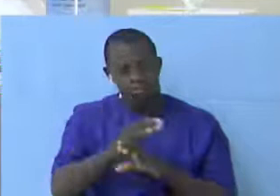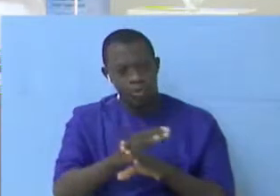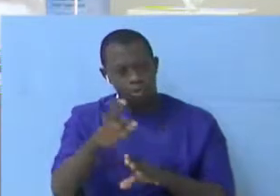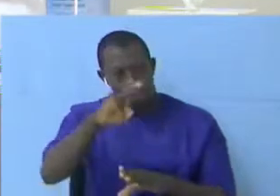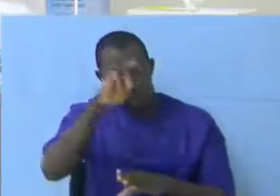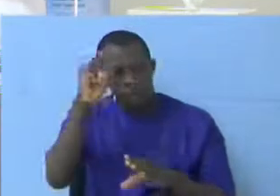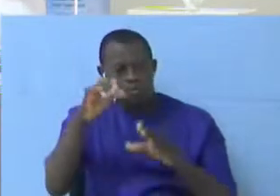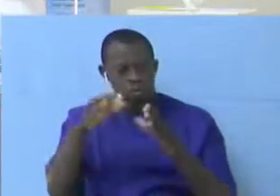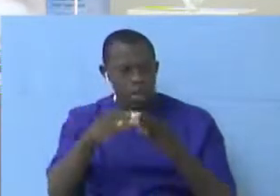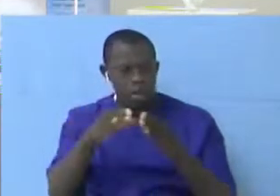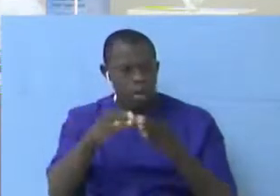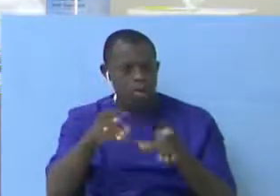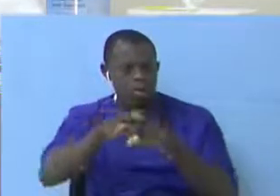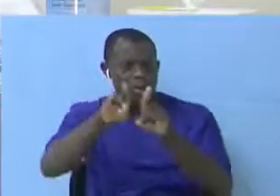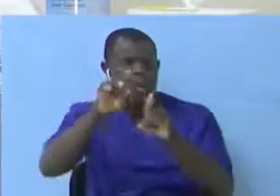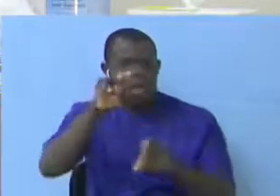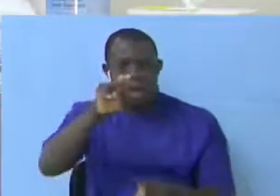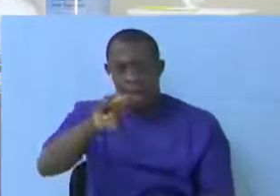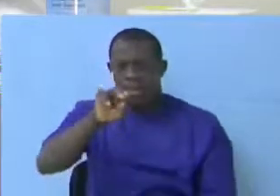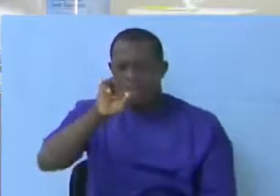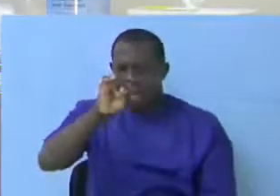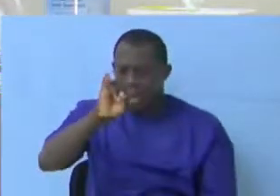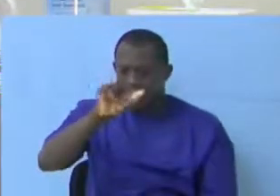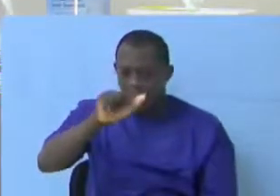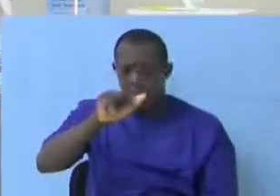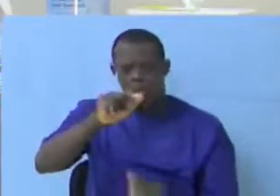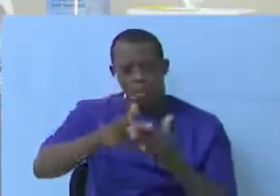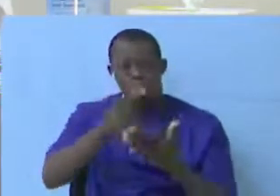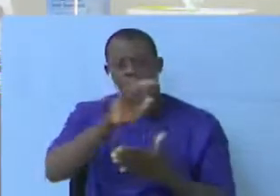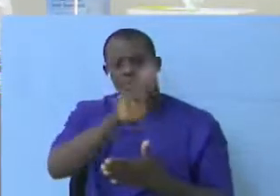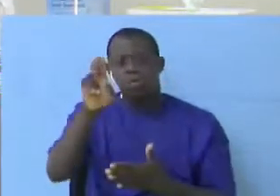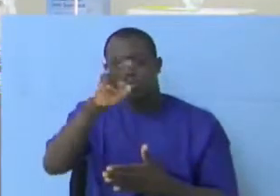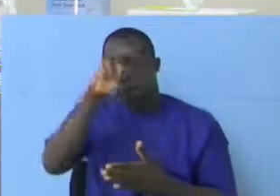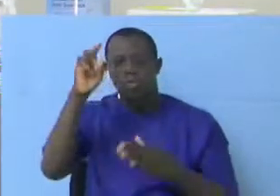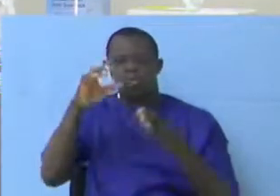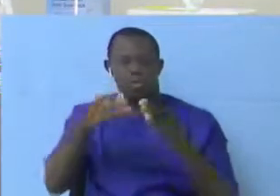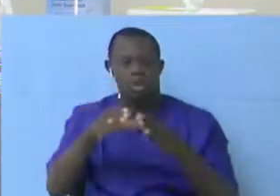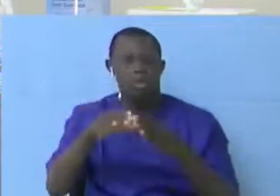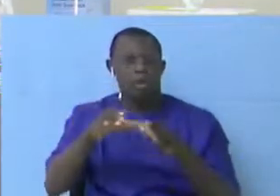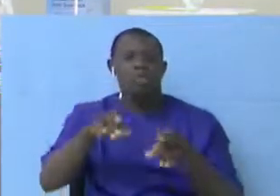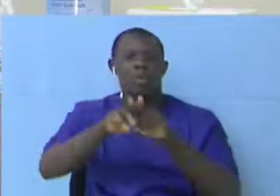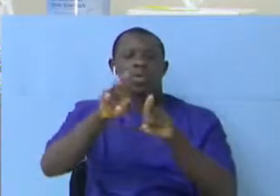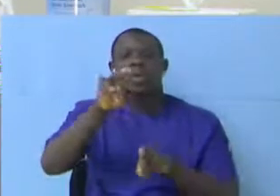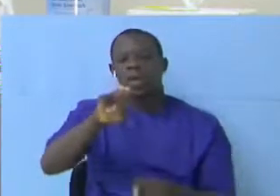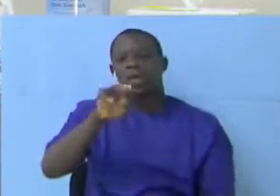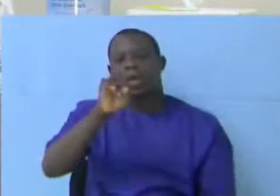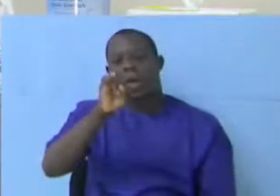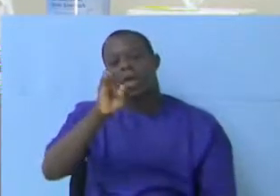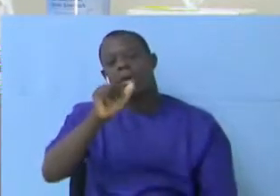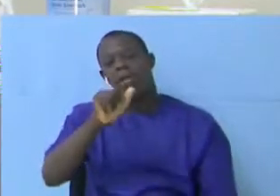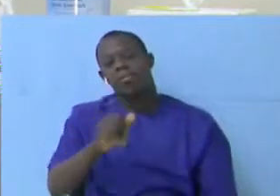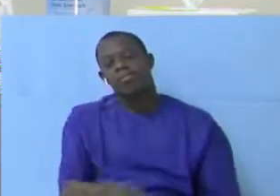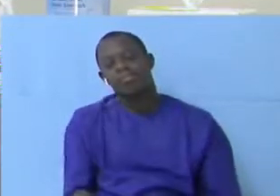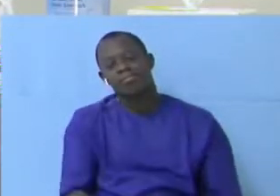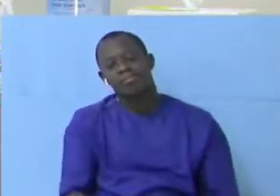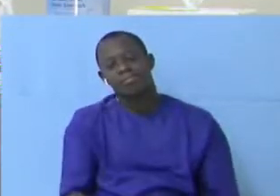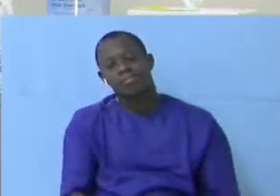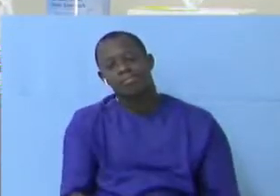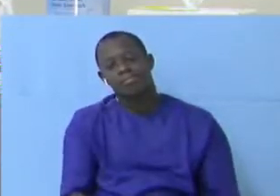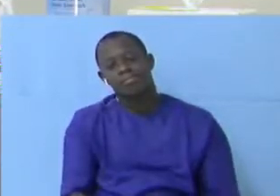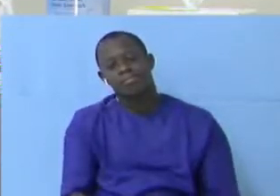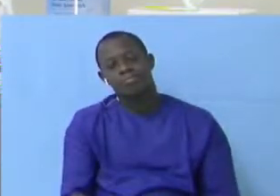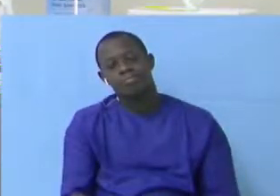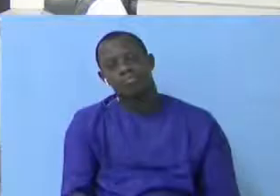the NIA or they were not working together? For a bedroom do ke kang ining NIL bang for imandra ndo ko ke kang